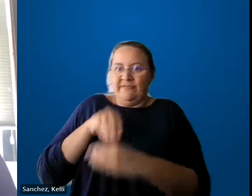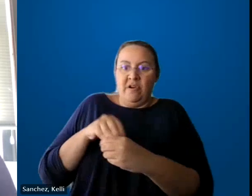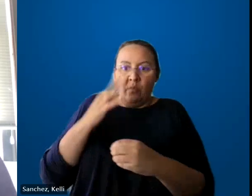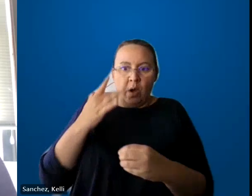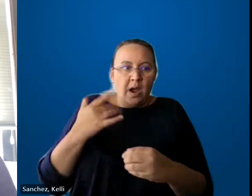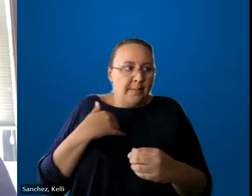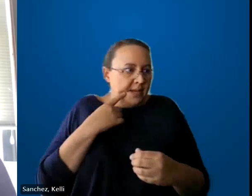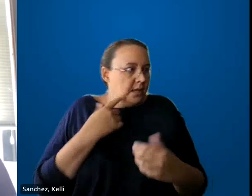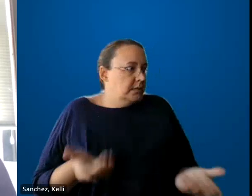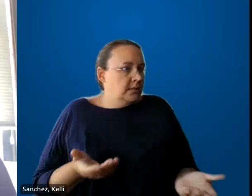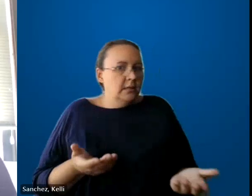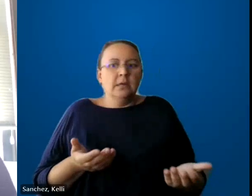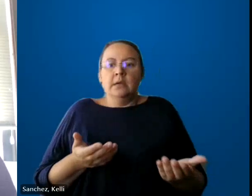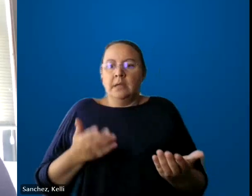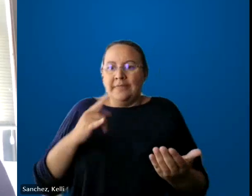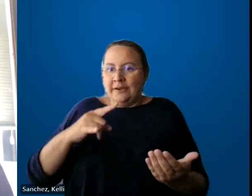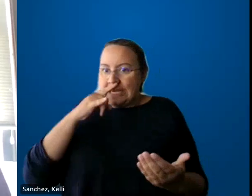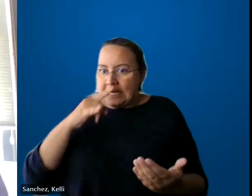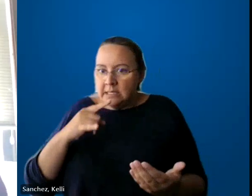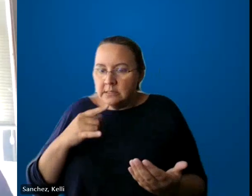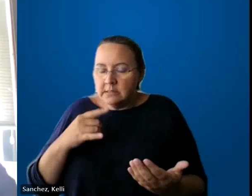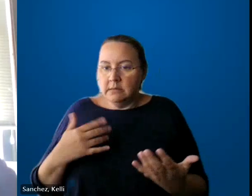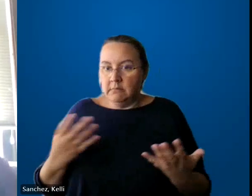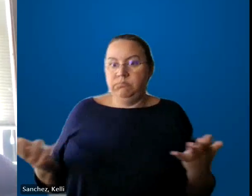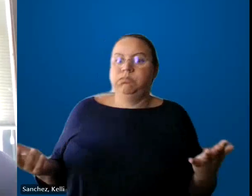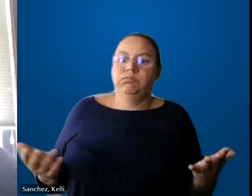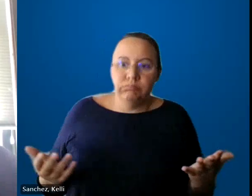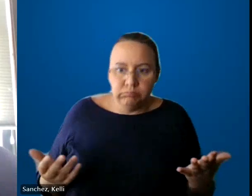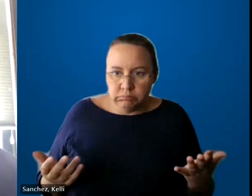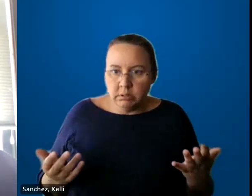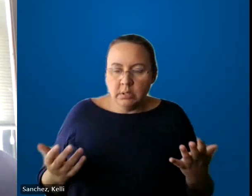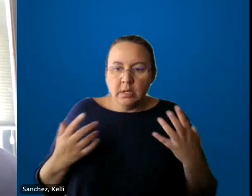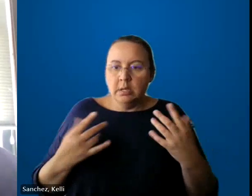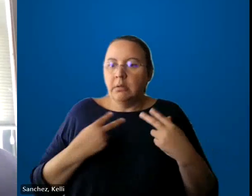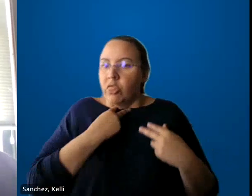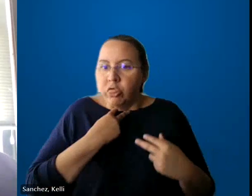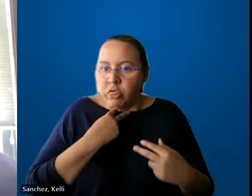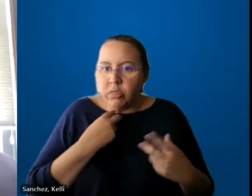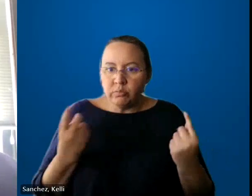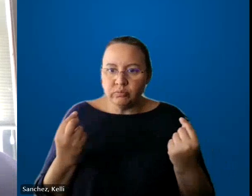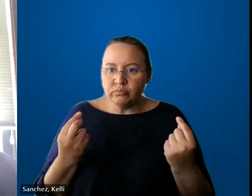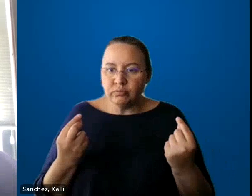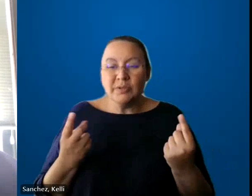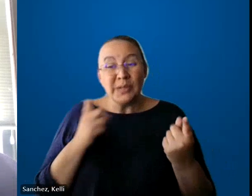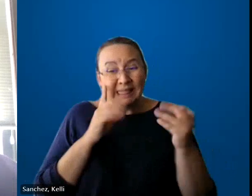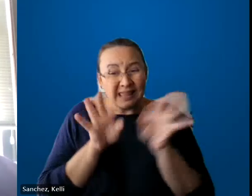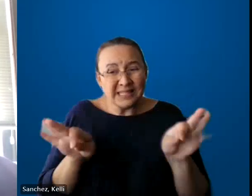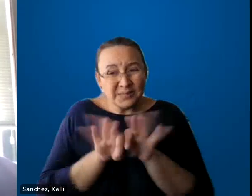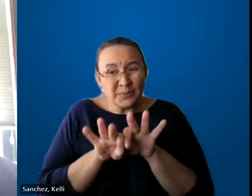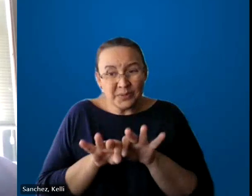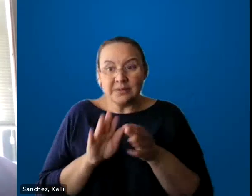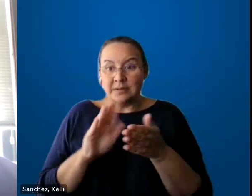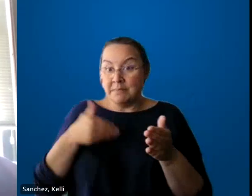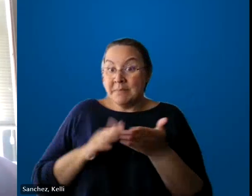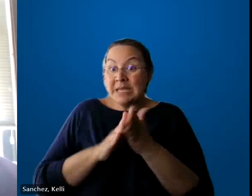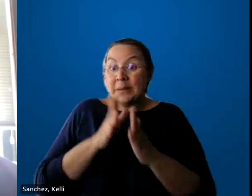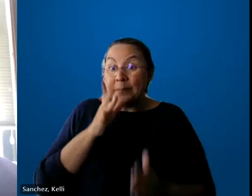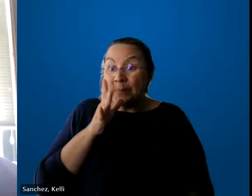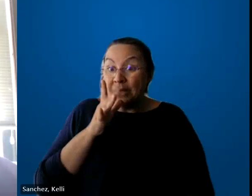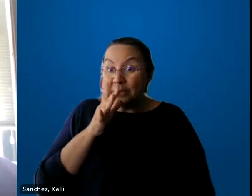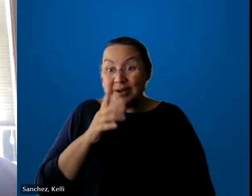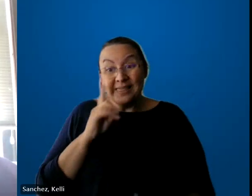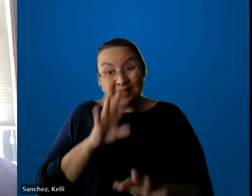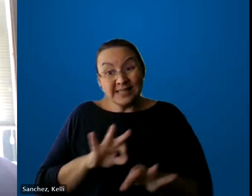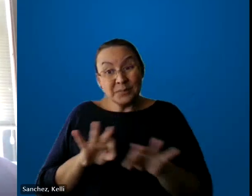be included, but are there kids? And so I think that that's a really important factor, being a mother.